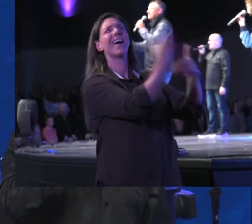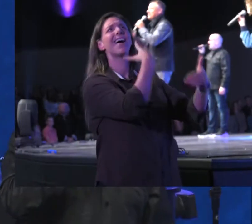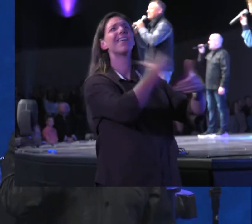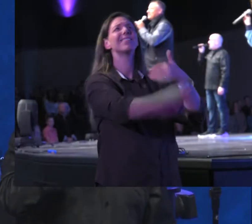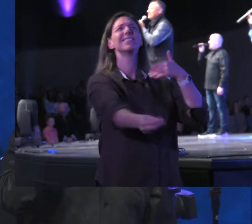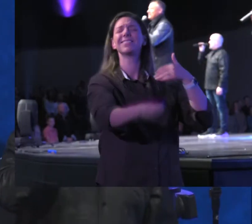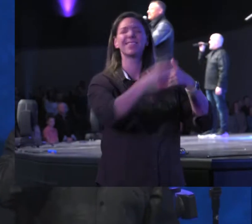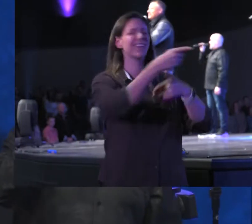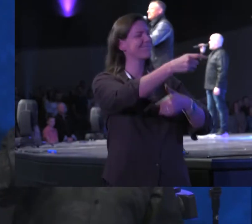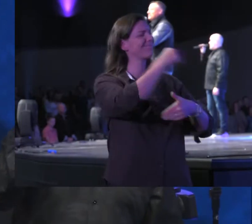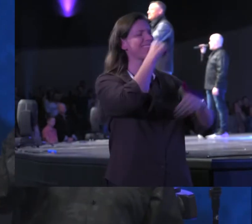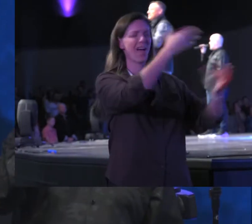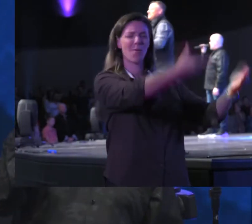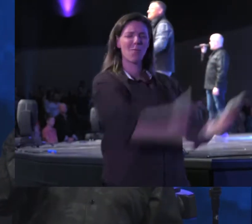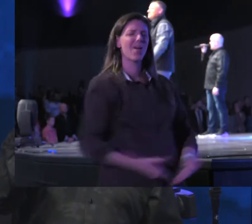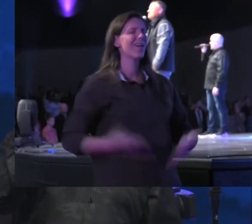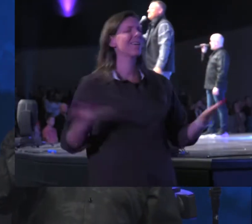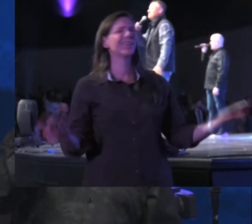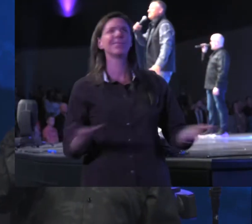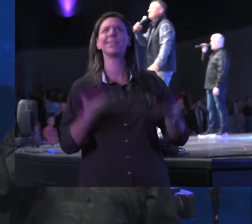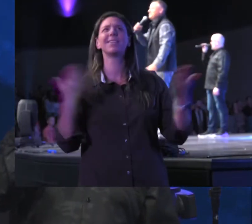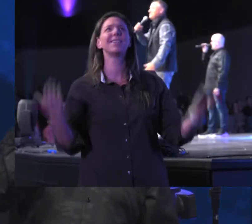welcome anymore.